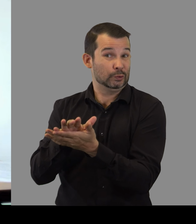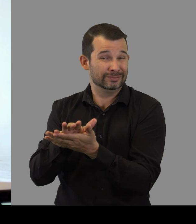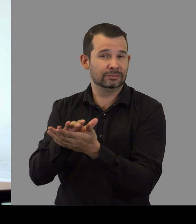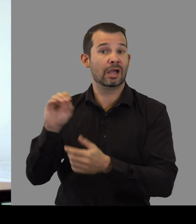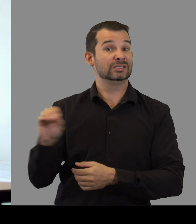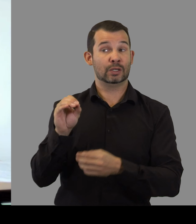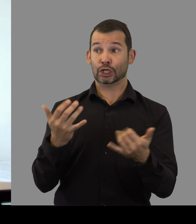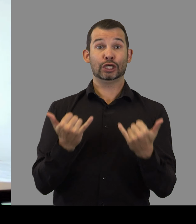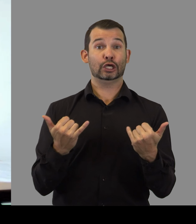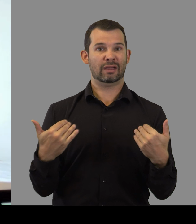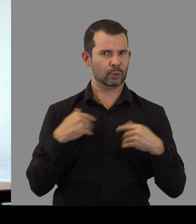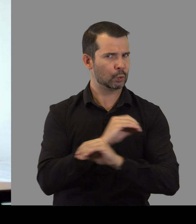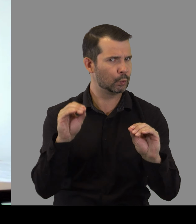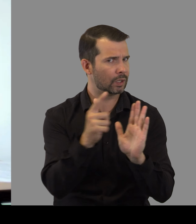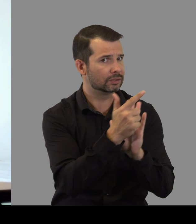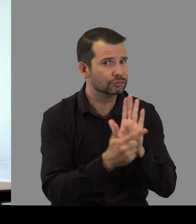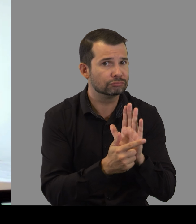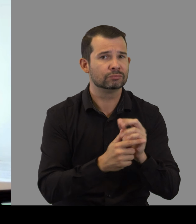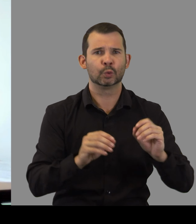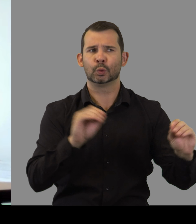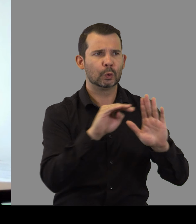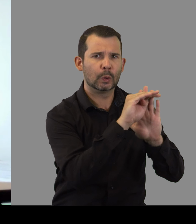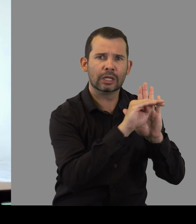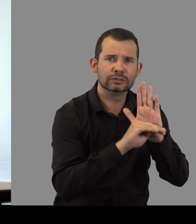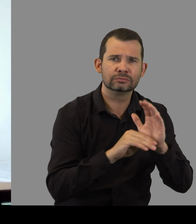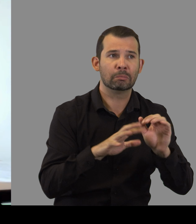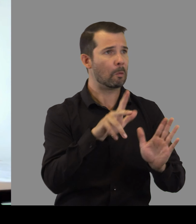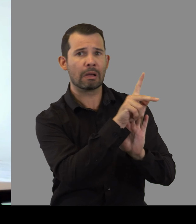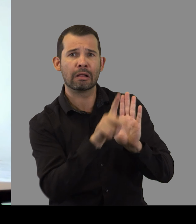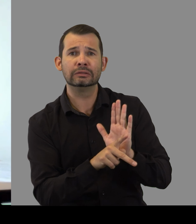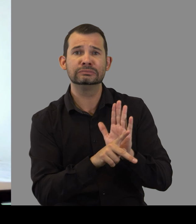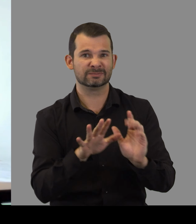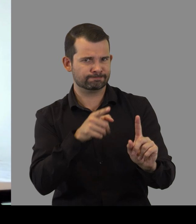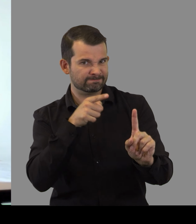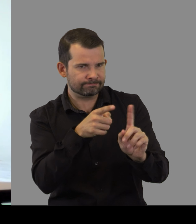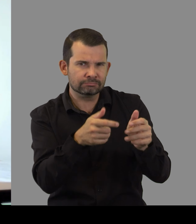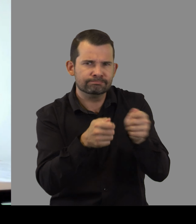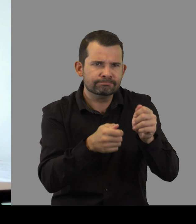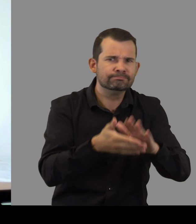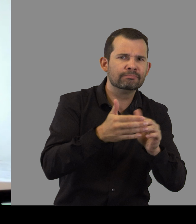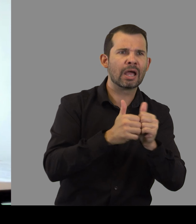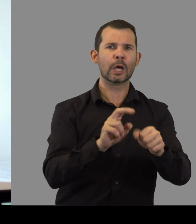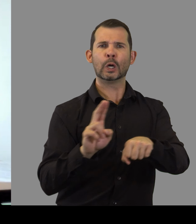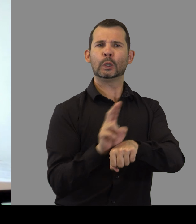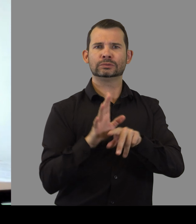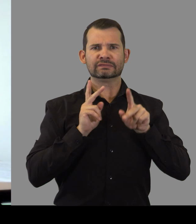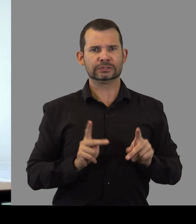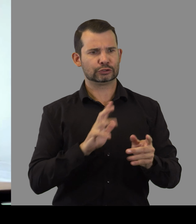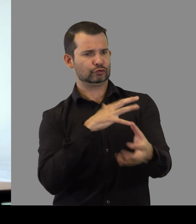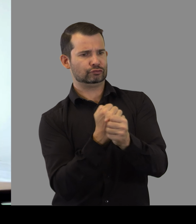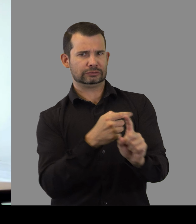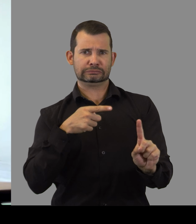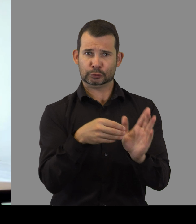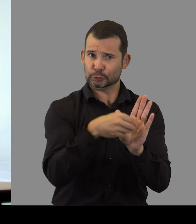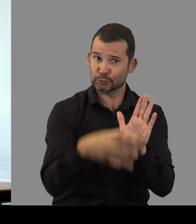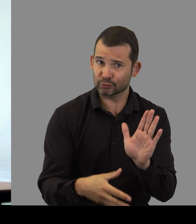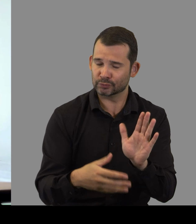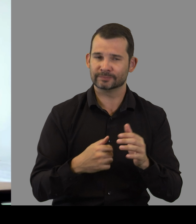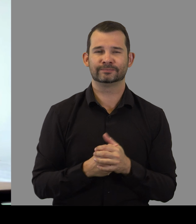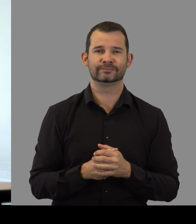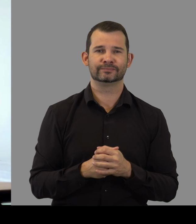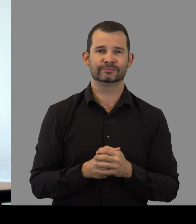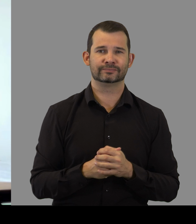schools, Ontario currently has no legislation, regulation, or policies that specifically govern the use of